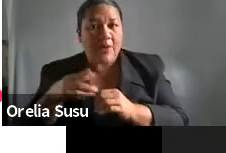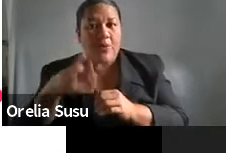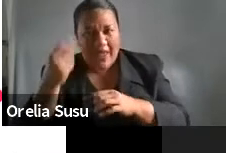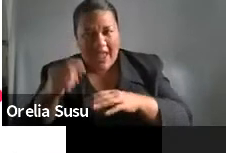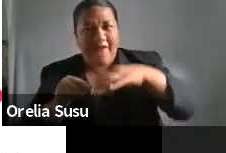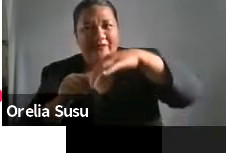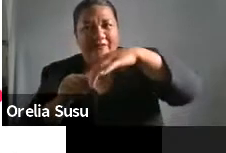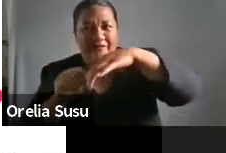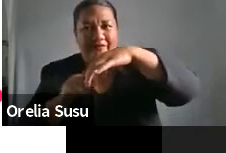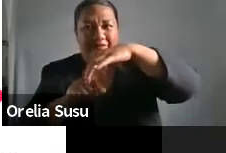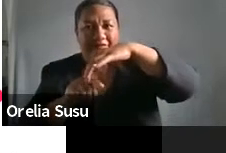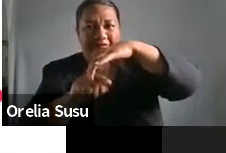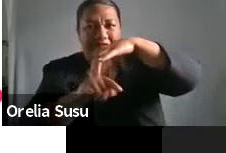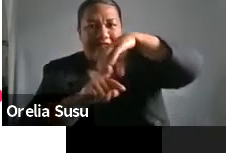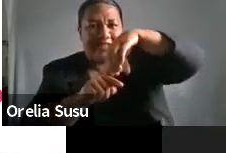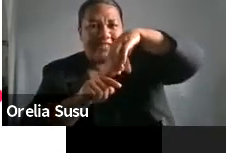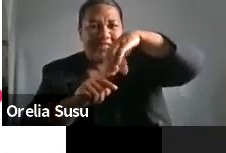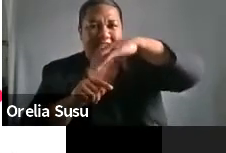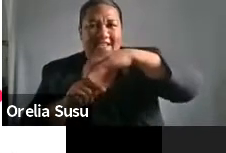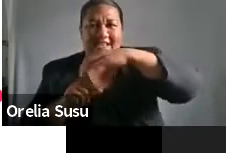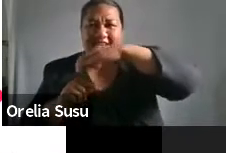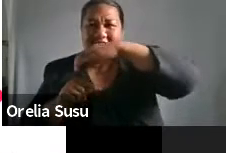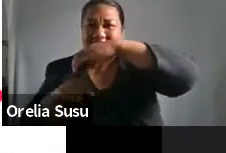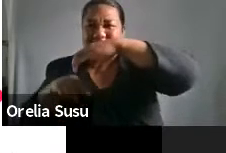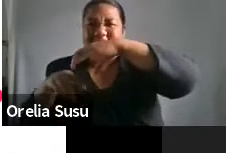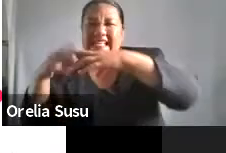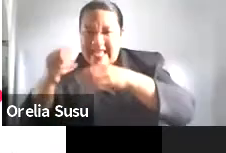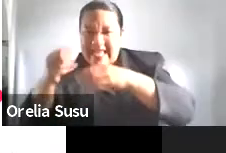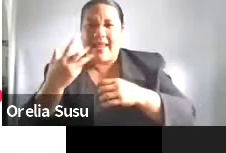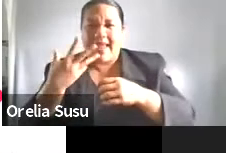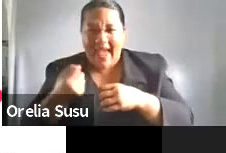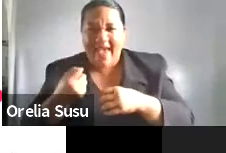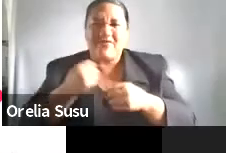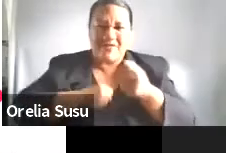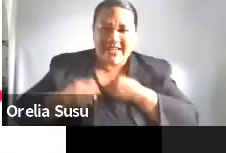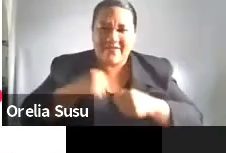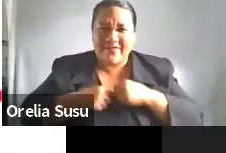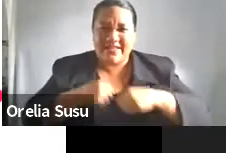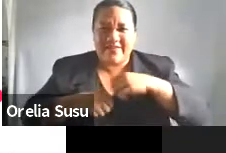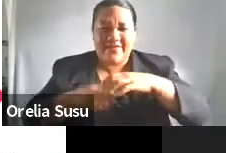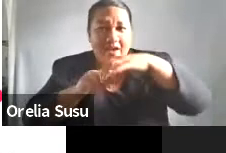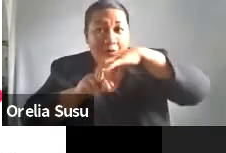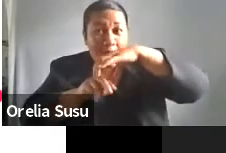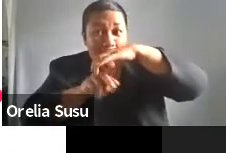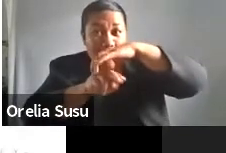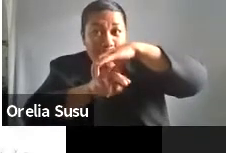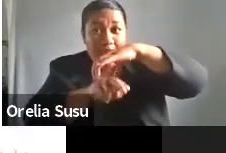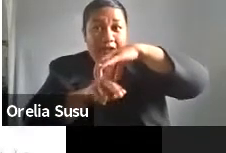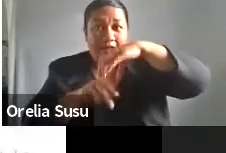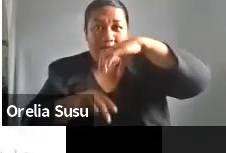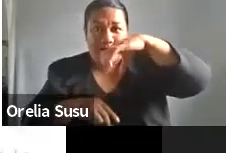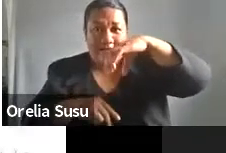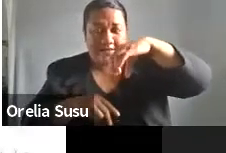tunnel. Before we get out to the other end, there is suffering, there's emotions, there's all these things that we always have to think about.